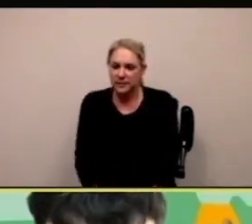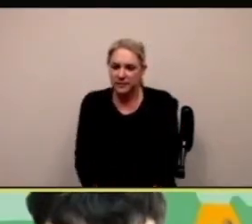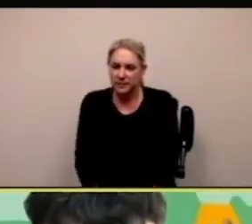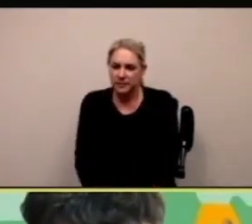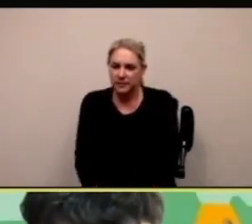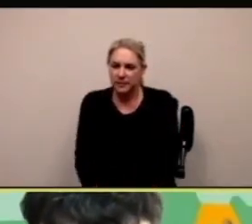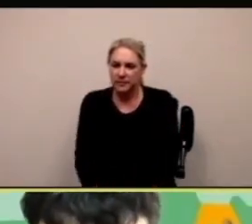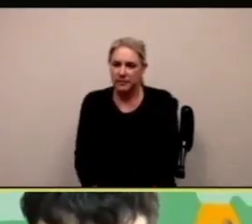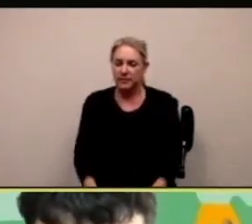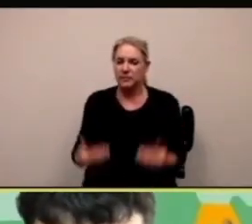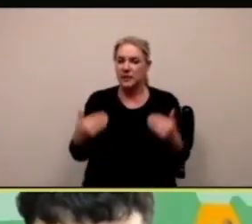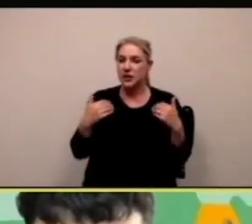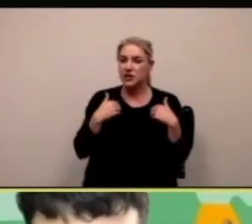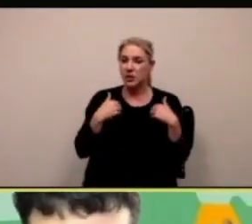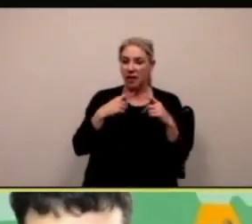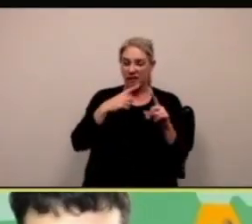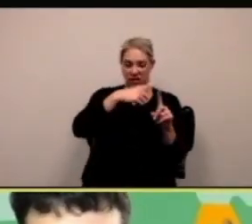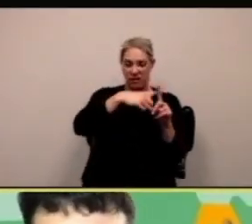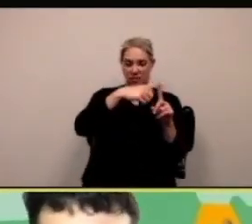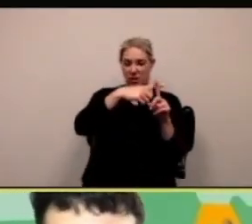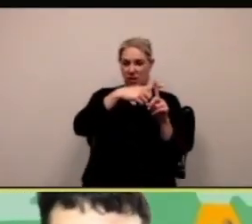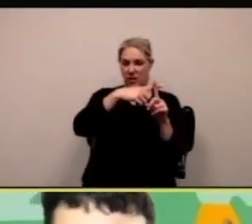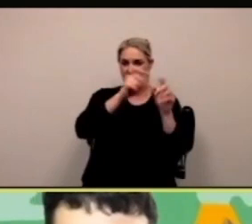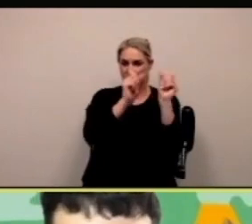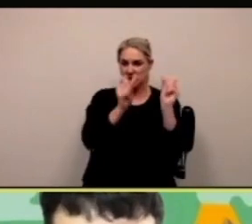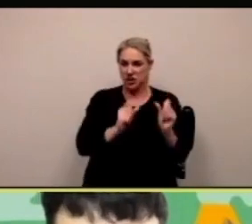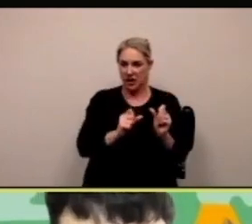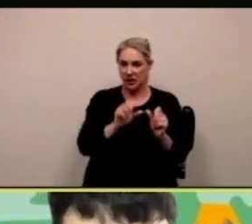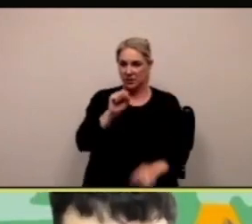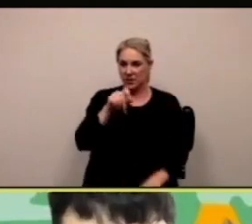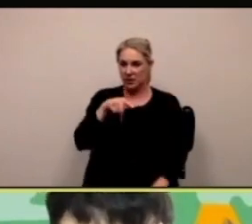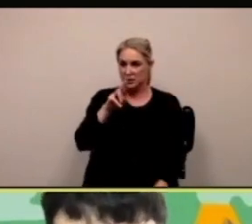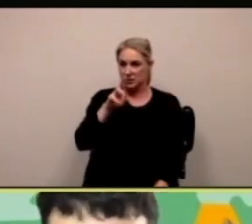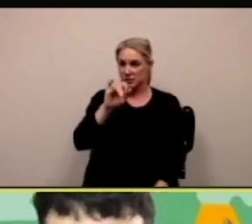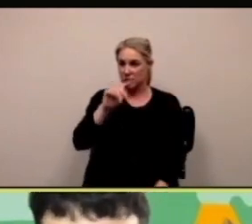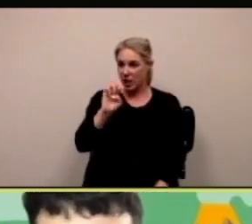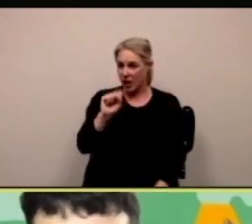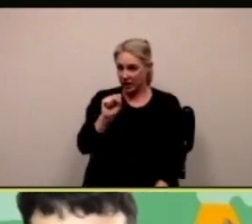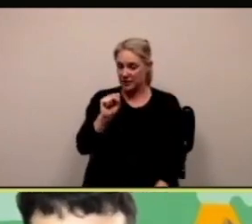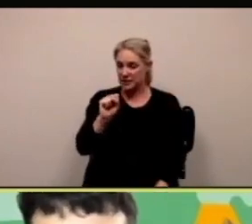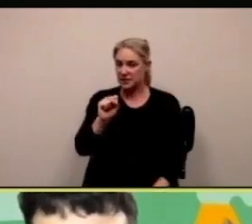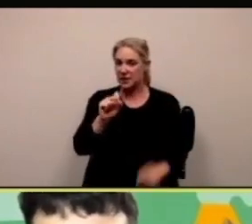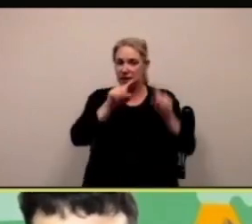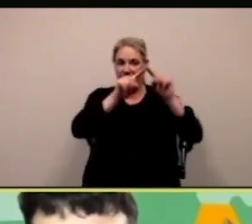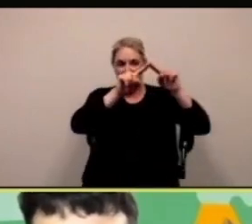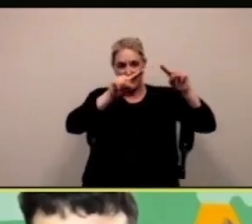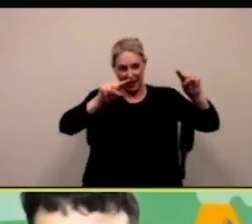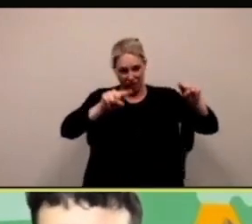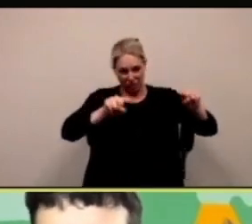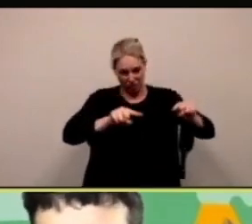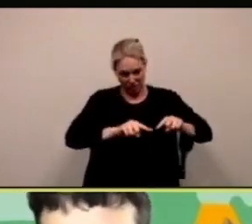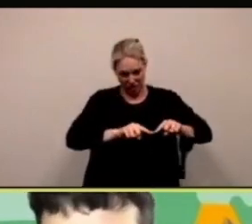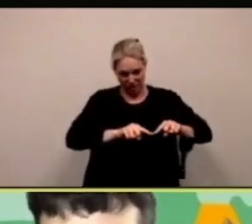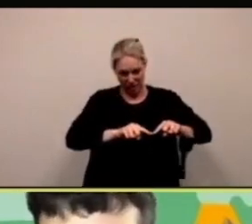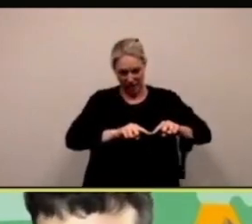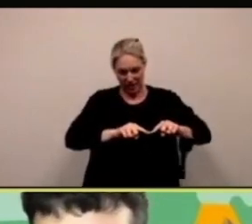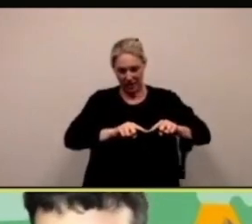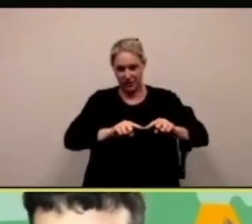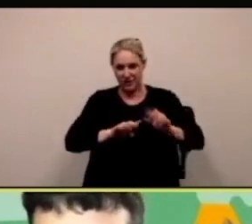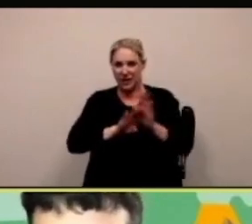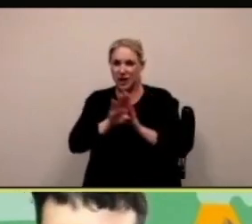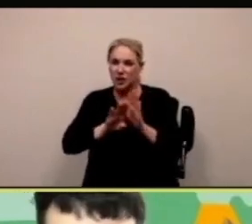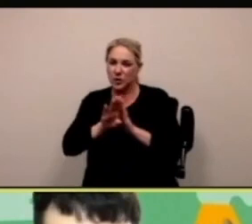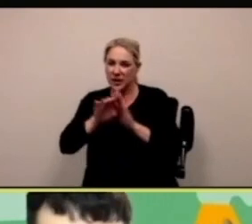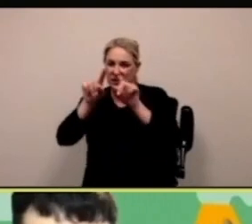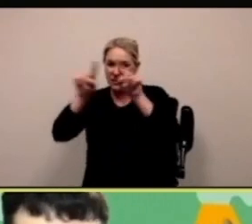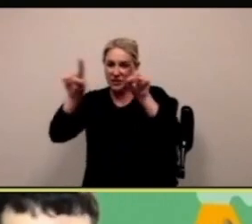these plus shaped sprites, you could see the outline makes a square or diamond instead. And that's the limitation of